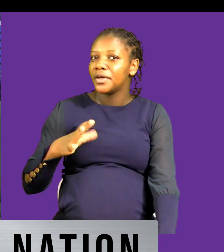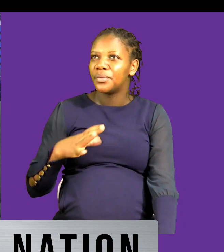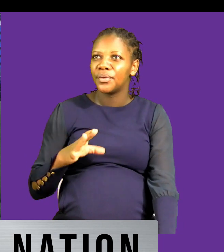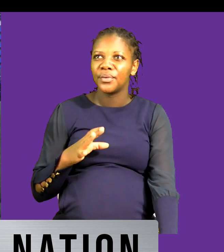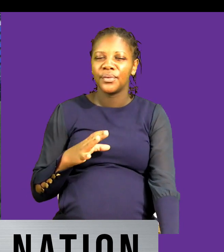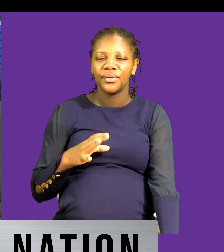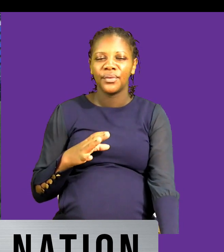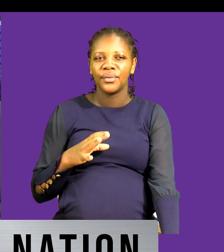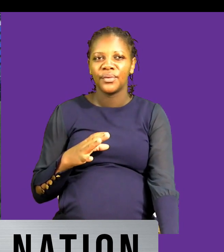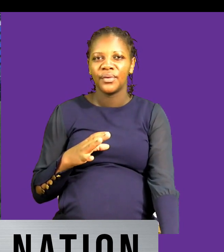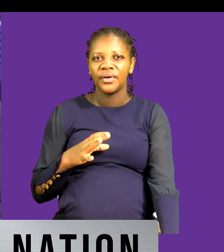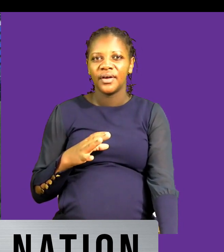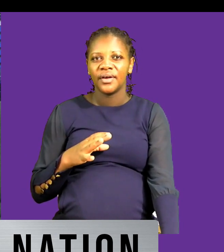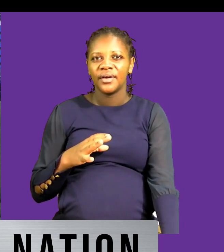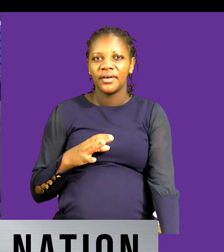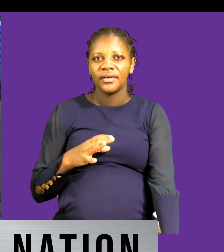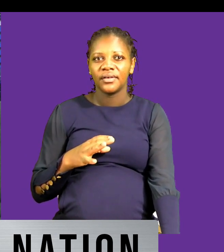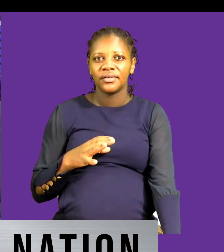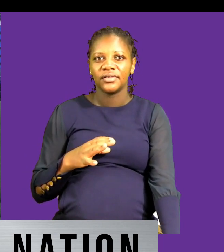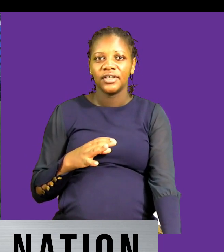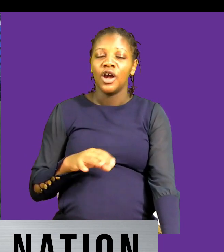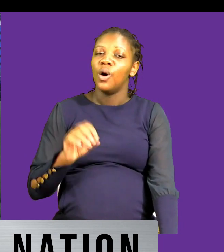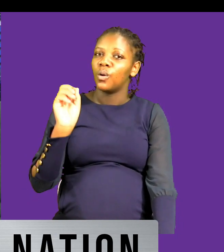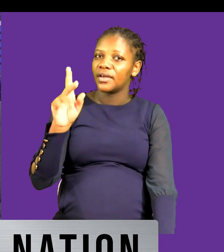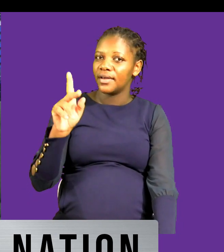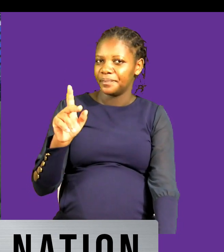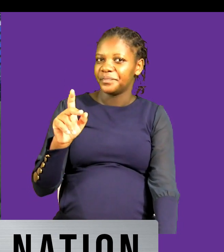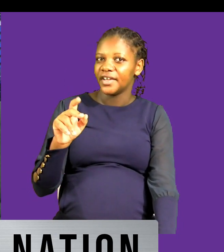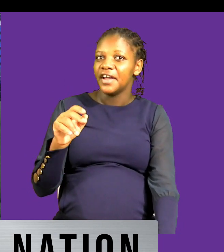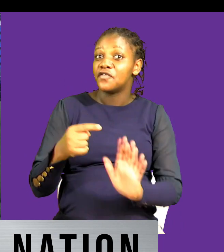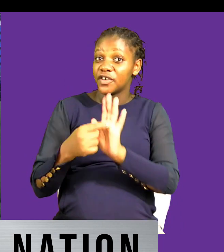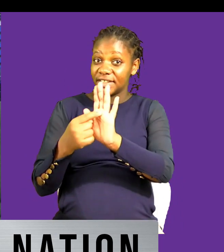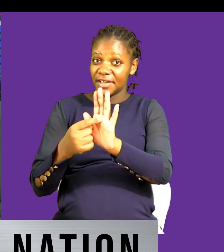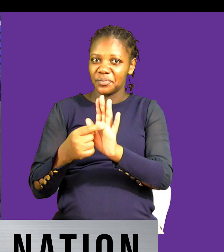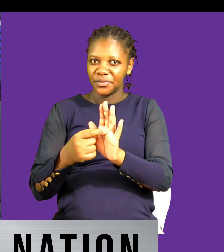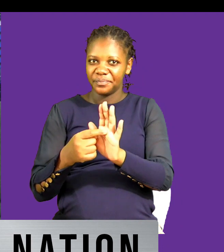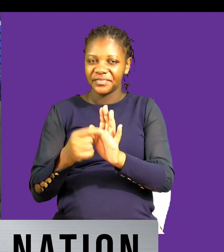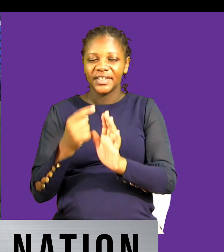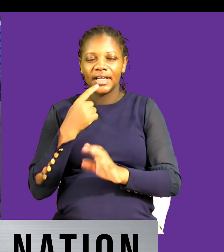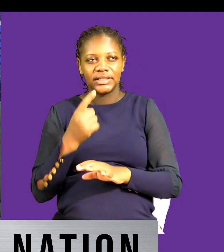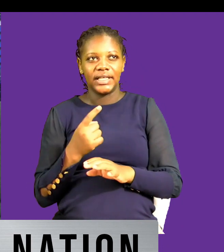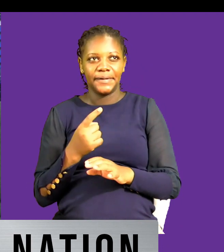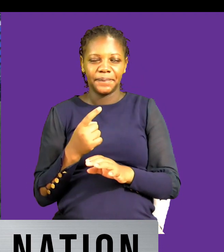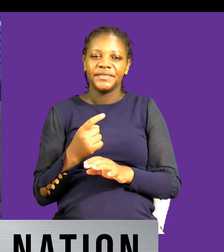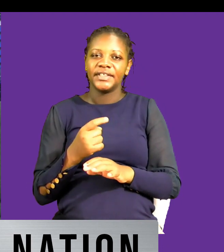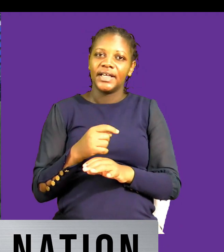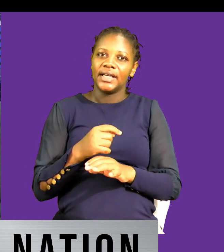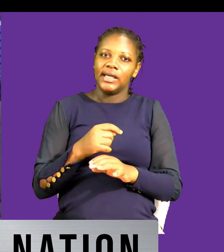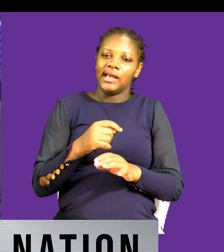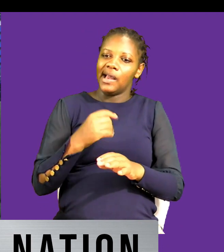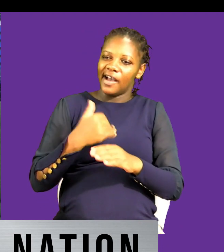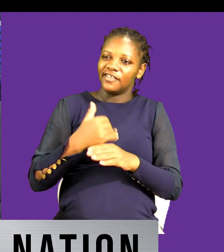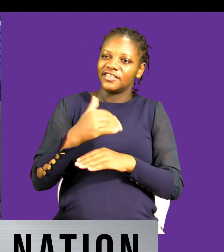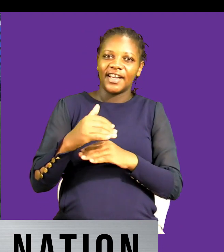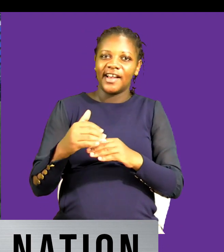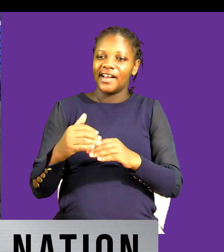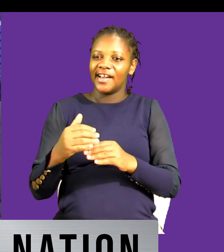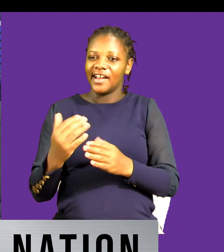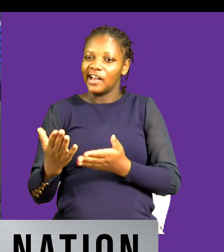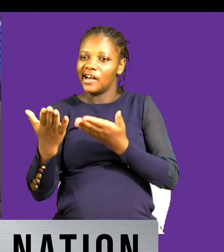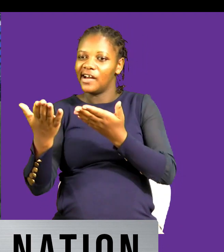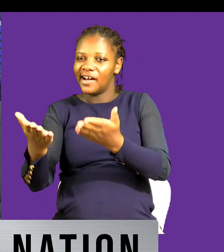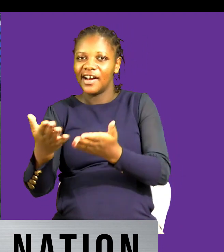it's so not that when people don't have an option. Let's say it has landed in IEBC. What next? Once it lands in